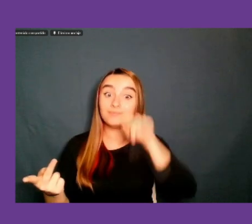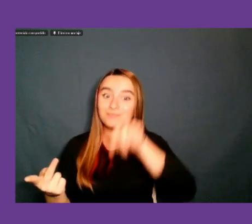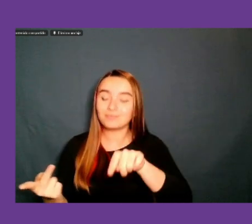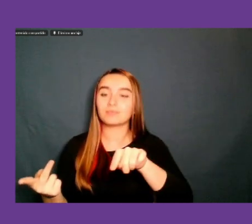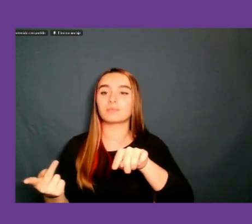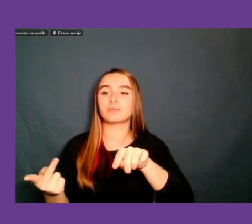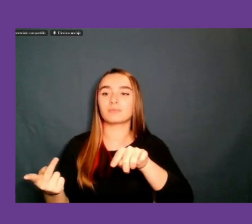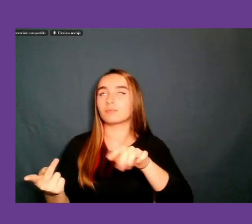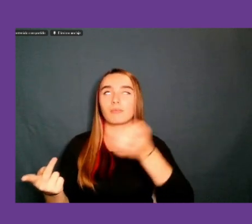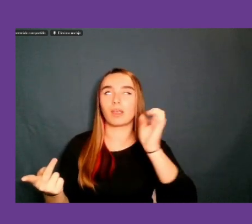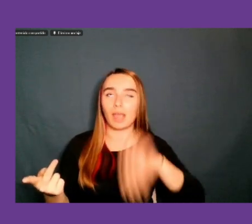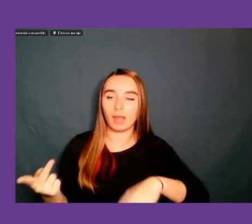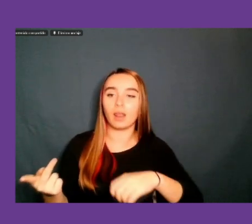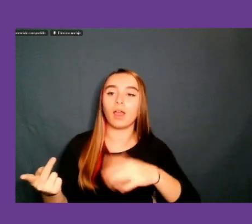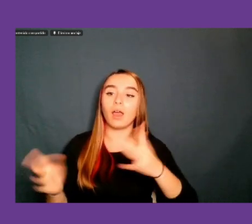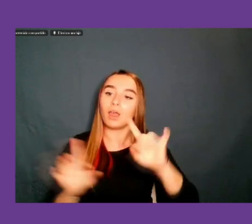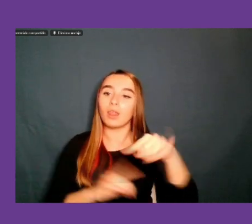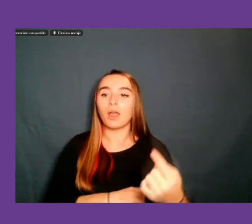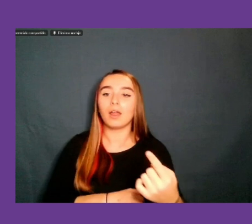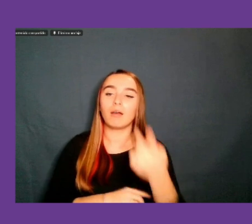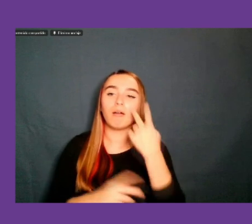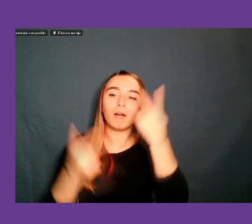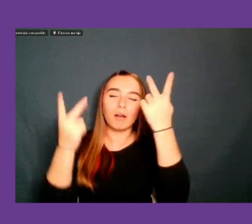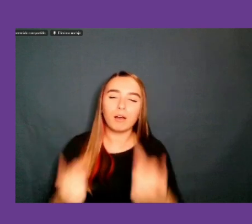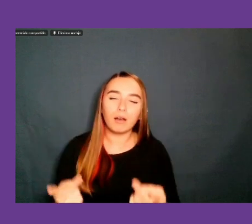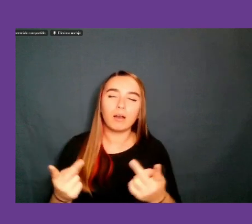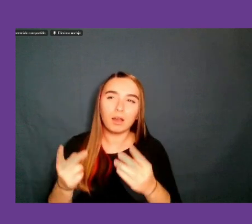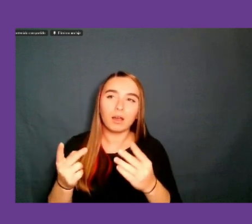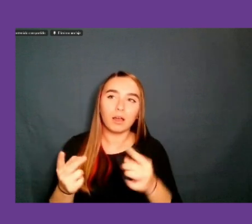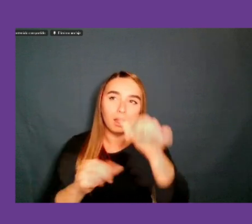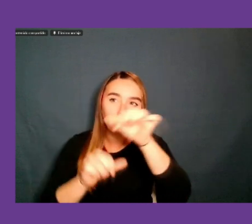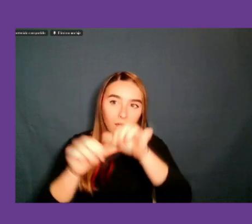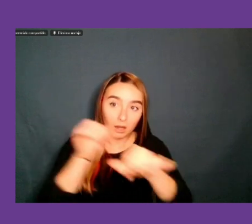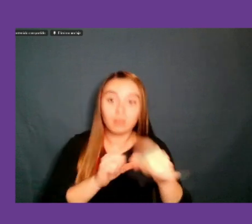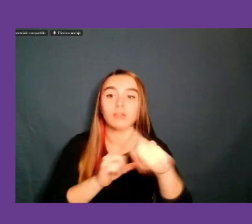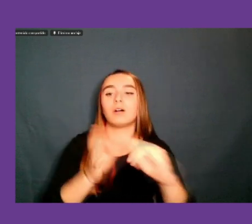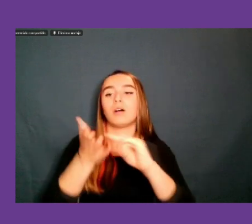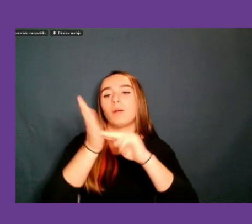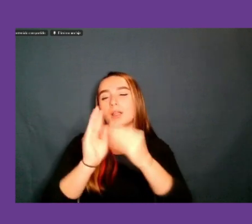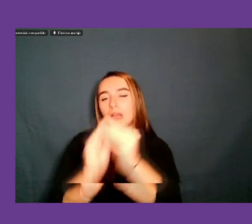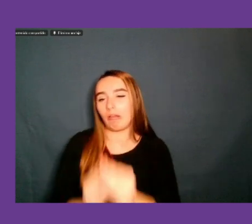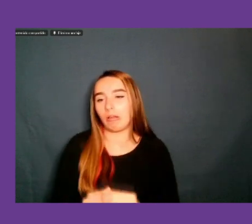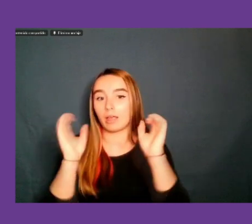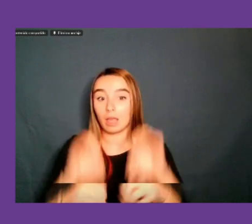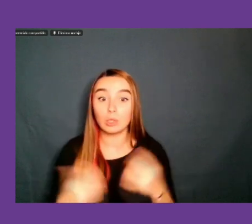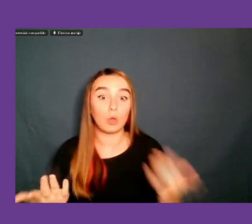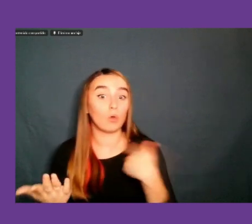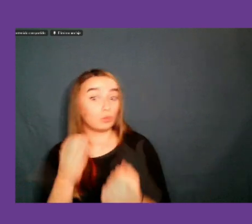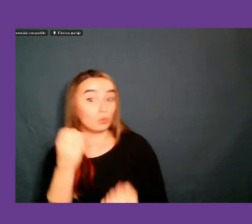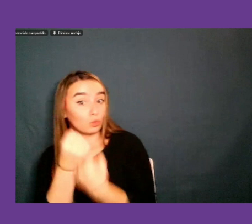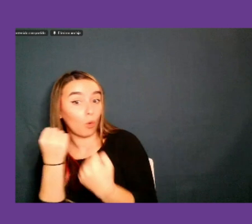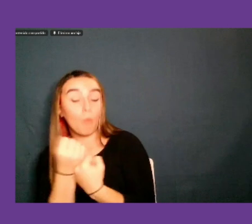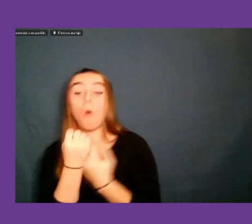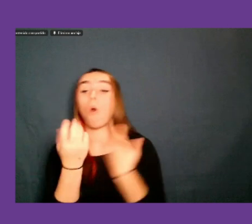this. I will also organize the support, the resource. In fact, this is more